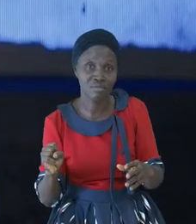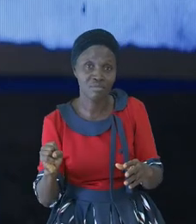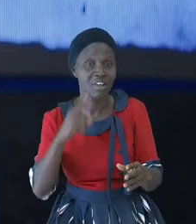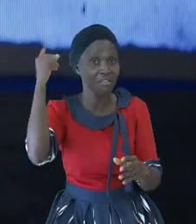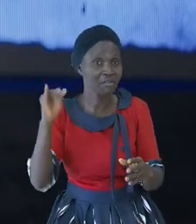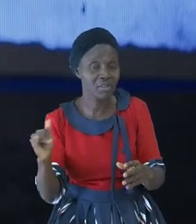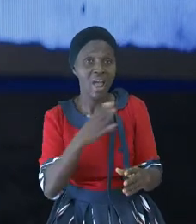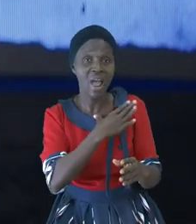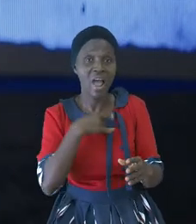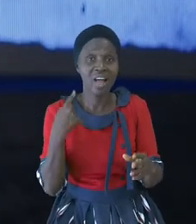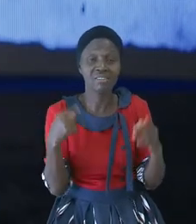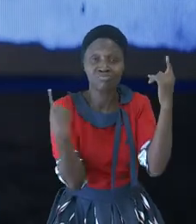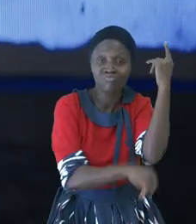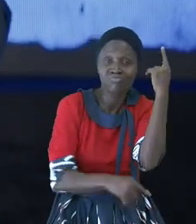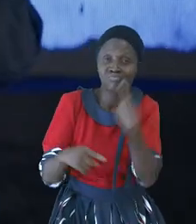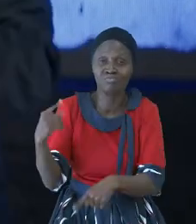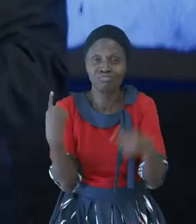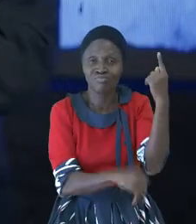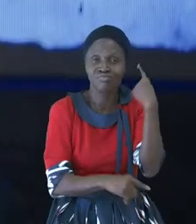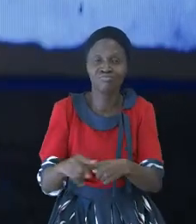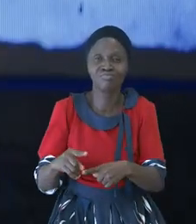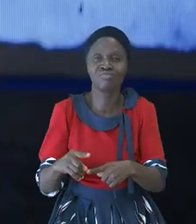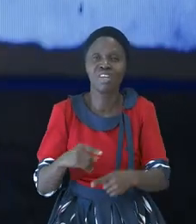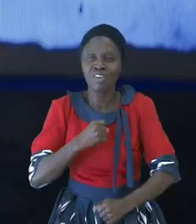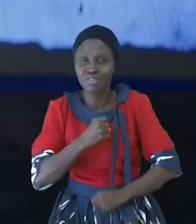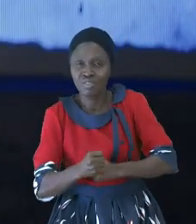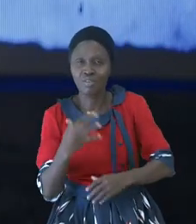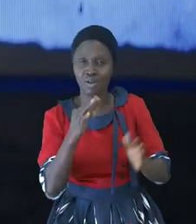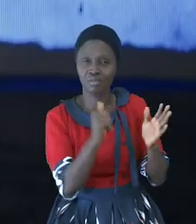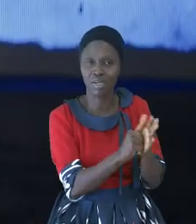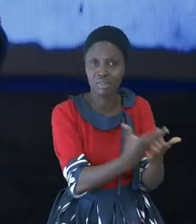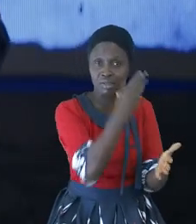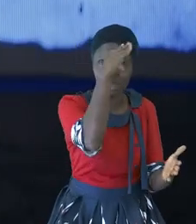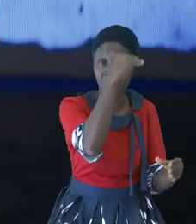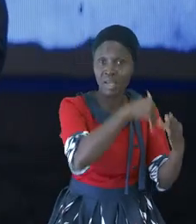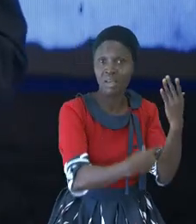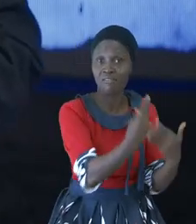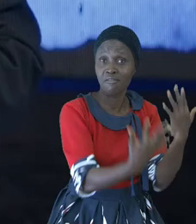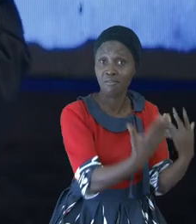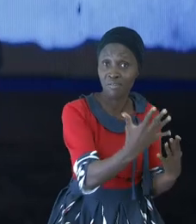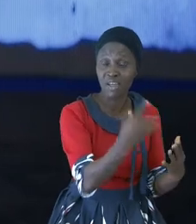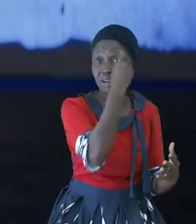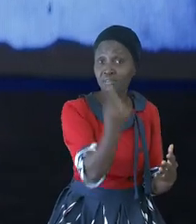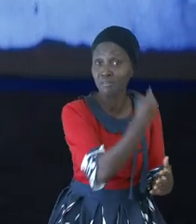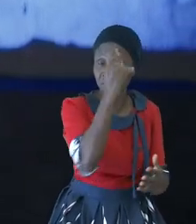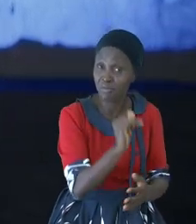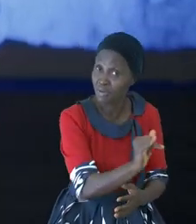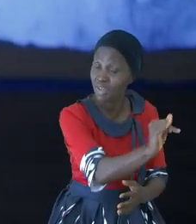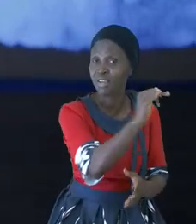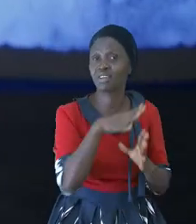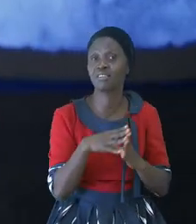without goodness, and without the righteousness of grace, the torment of that man will be forever and